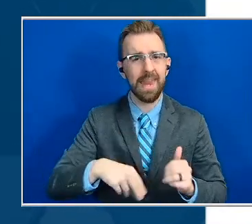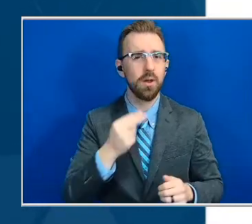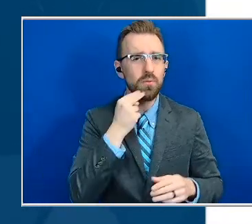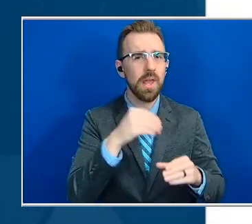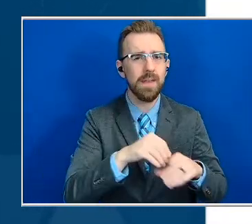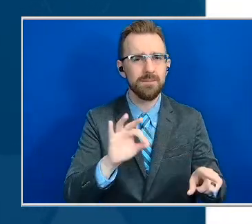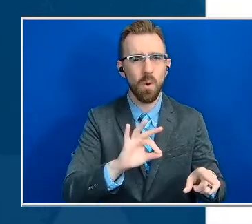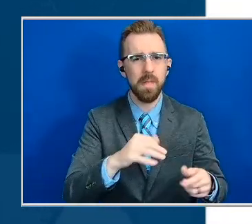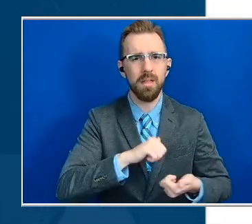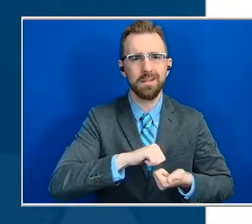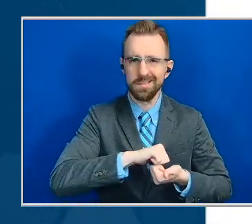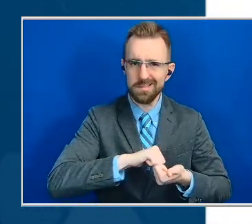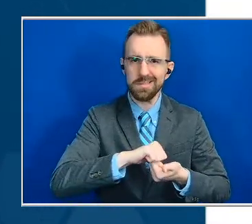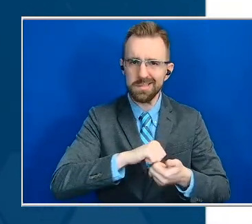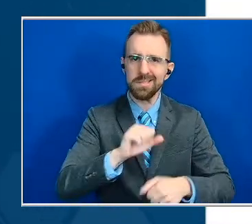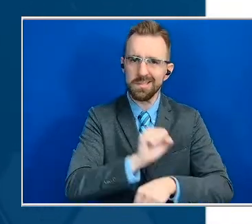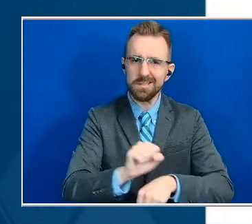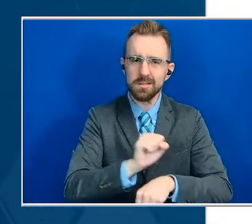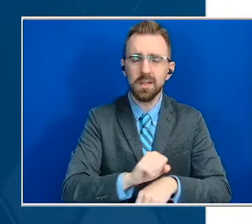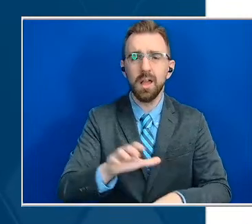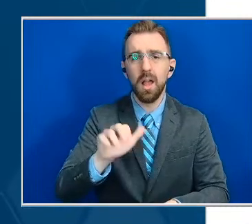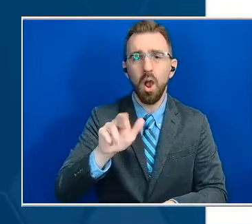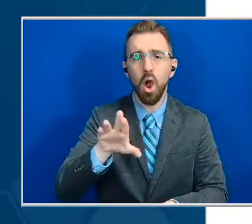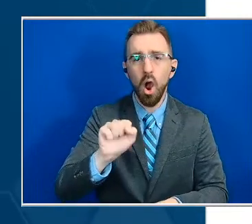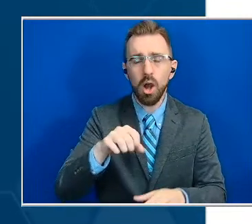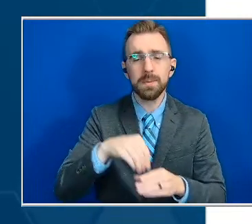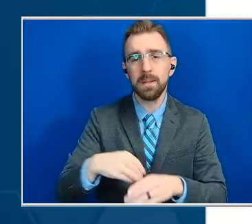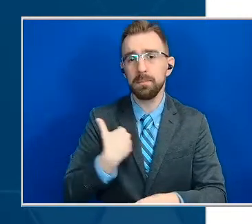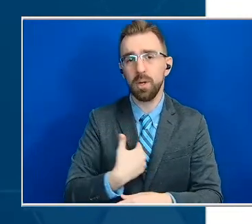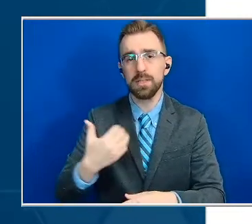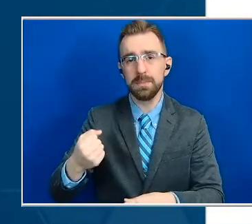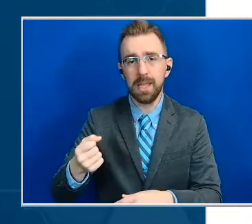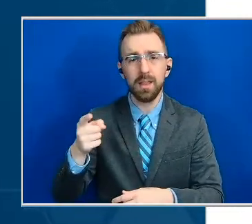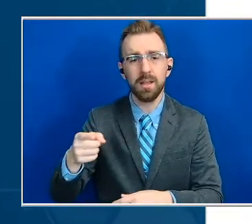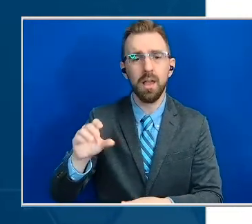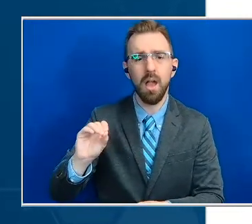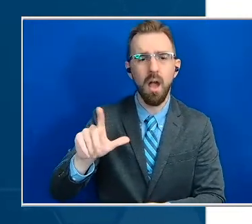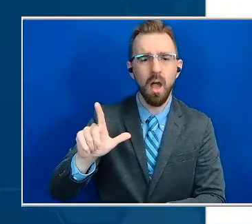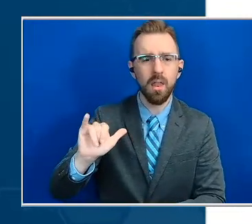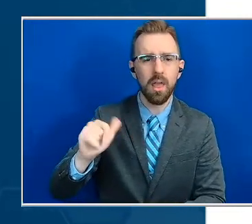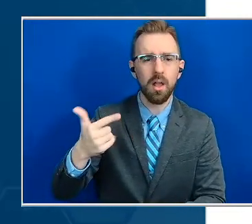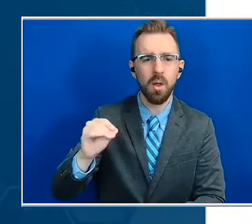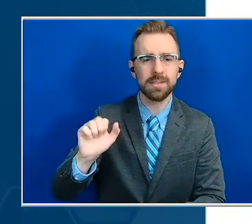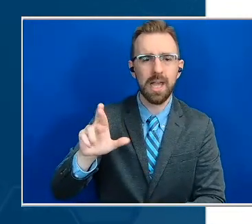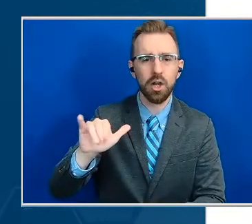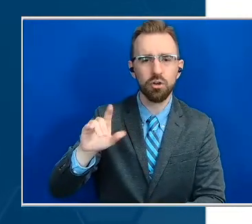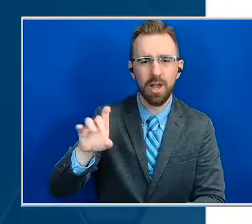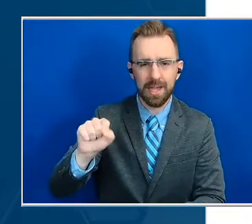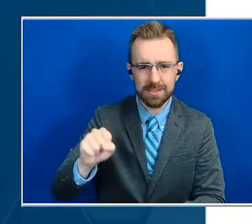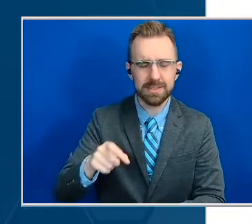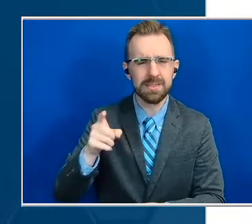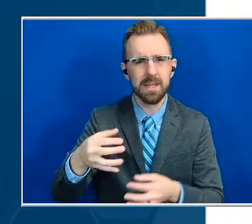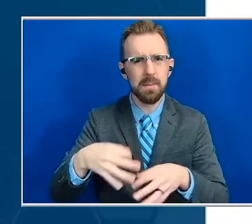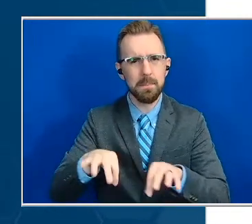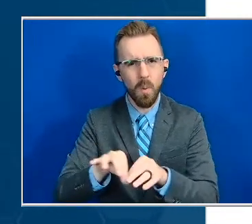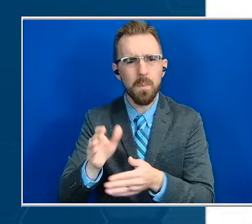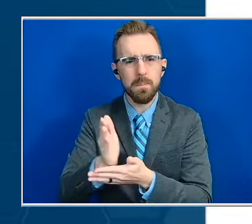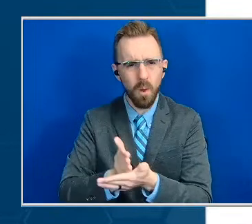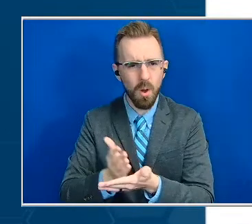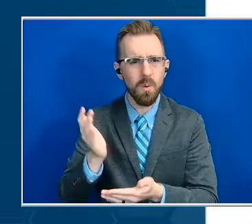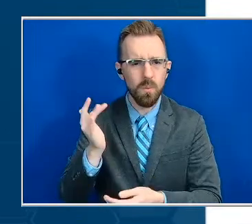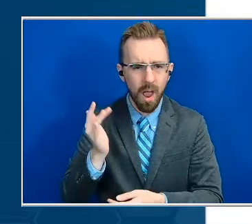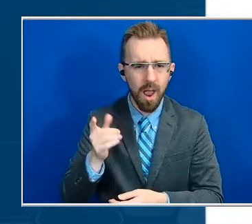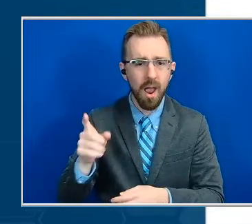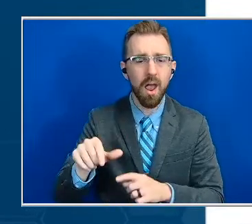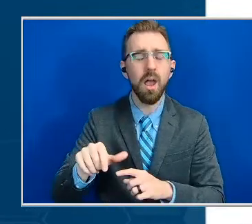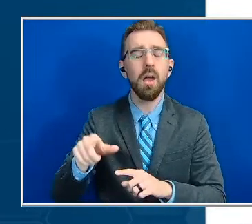example, one of the carbohydrates in breast milk is the human milk oligosaccharides. And this is such an important component because it, other than providing nutrition,